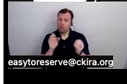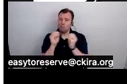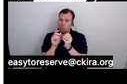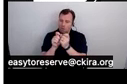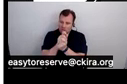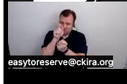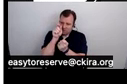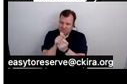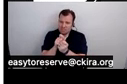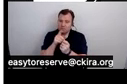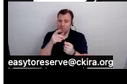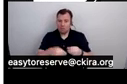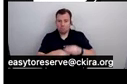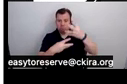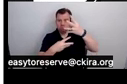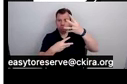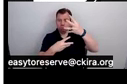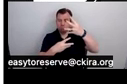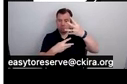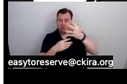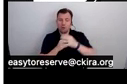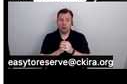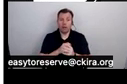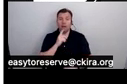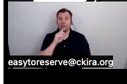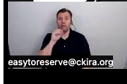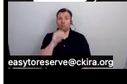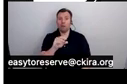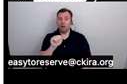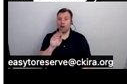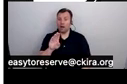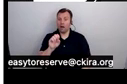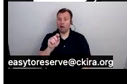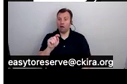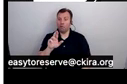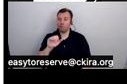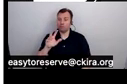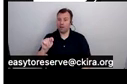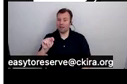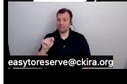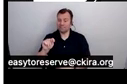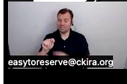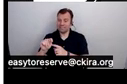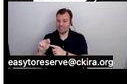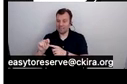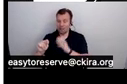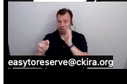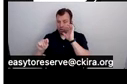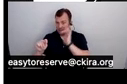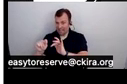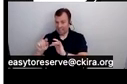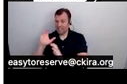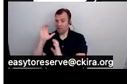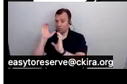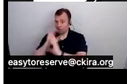the information that comes out. So if you were to say, put in an abstract here and search for that, what you're going to find are a lot